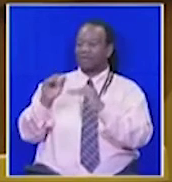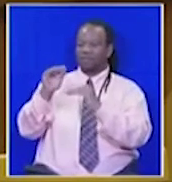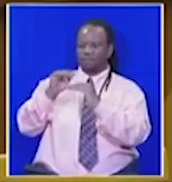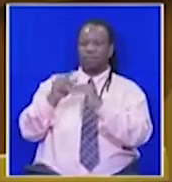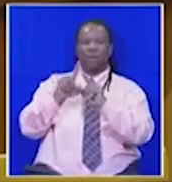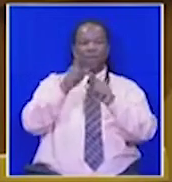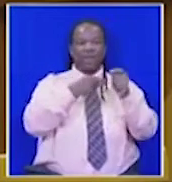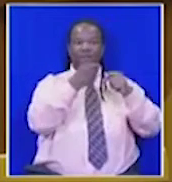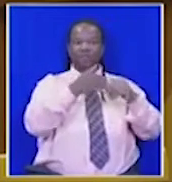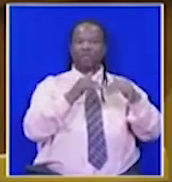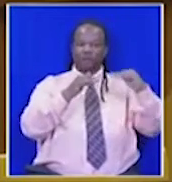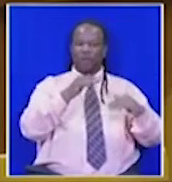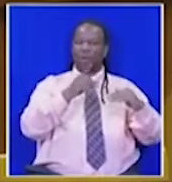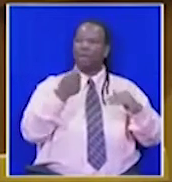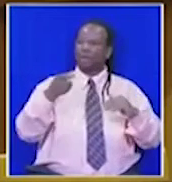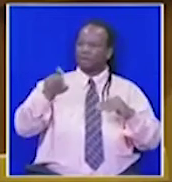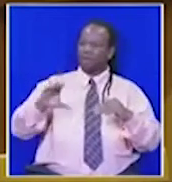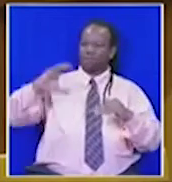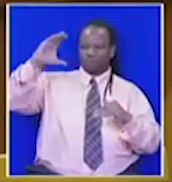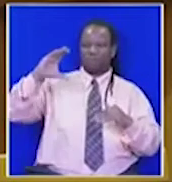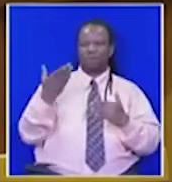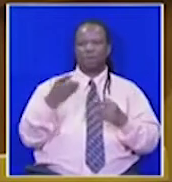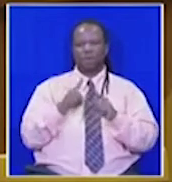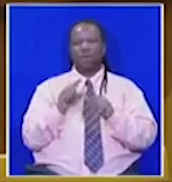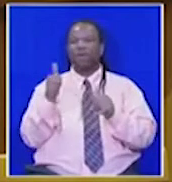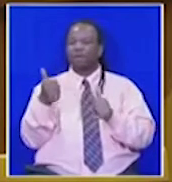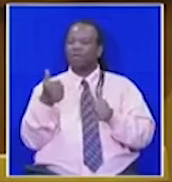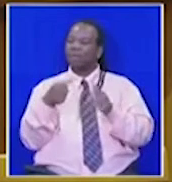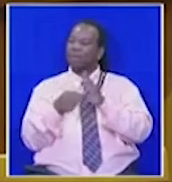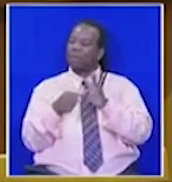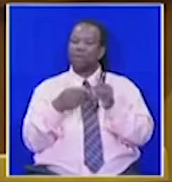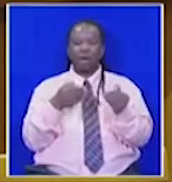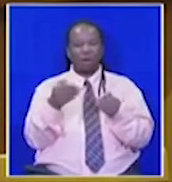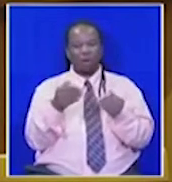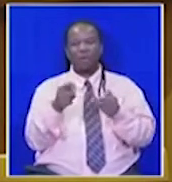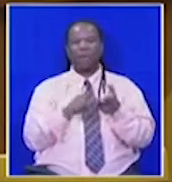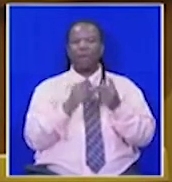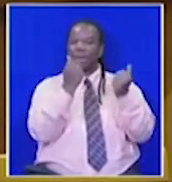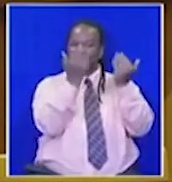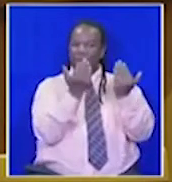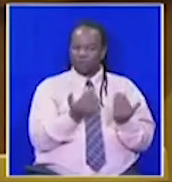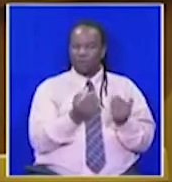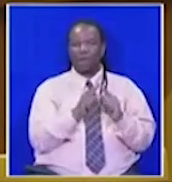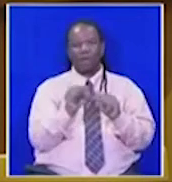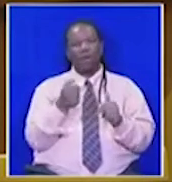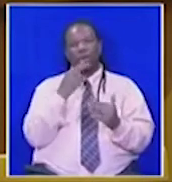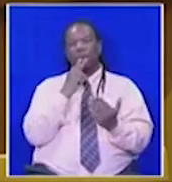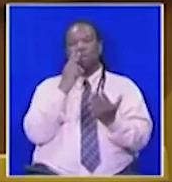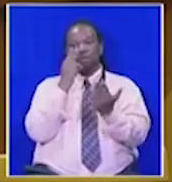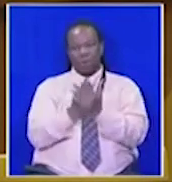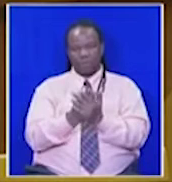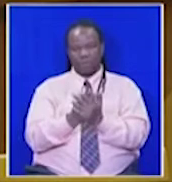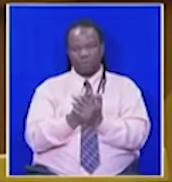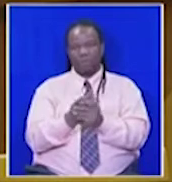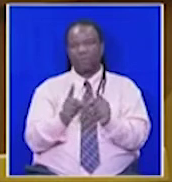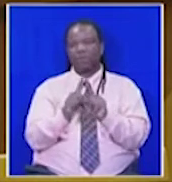particular year, and an important marker of how we are running our economy and our fiscus. We kept our promise that we will